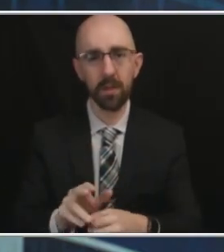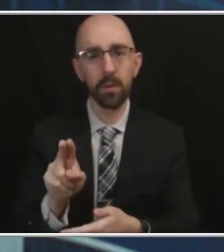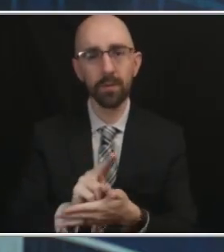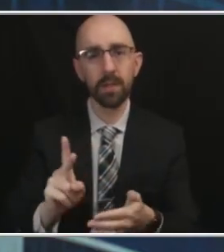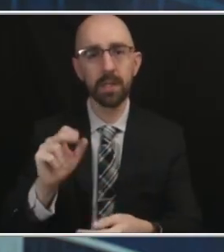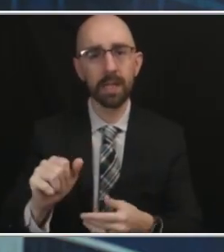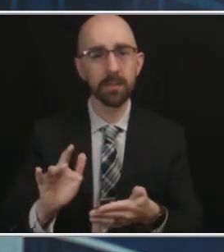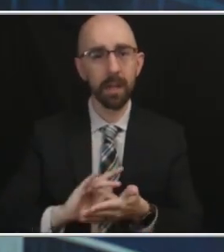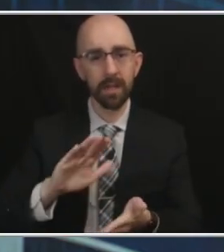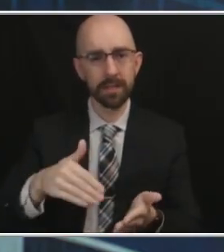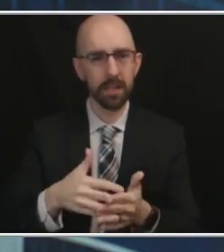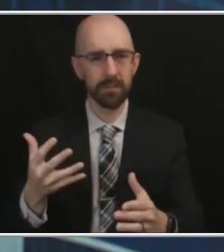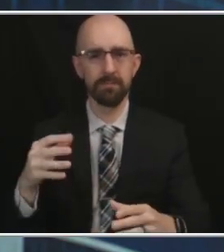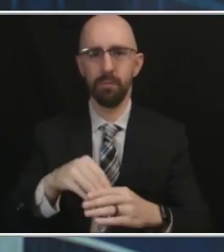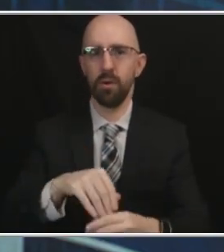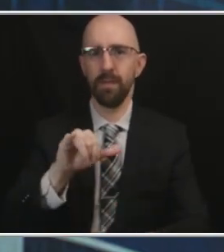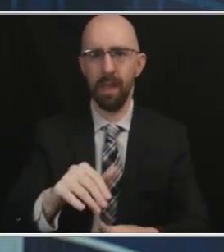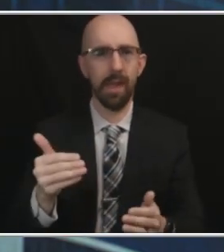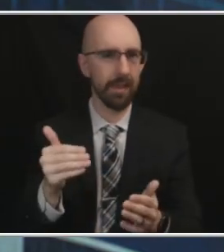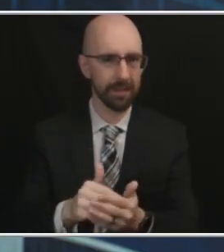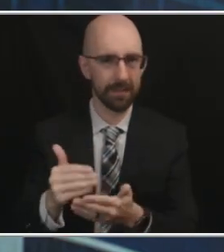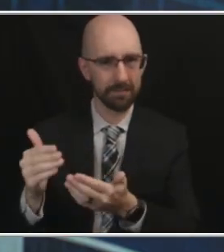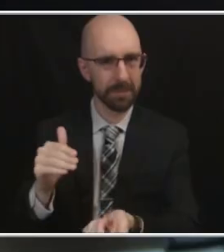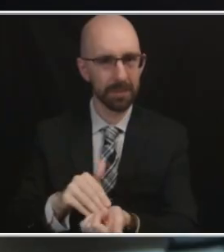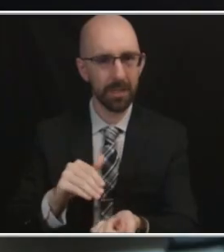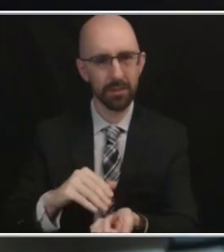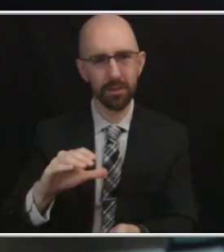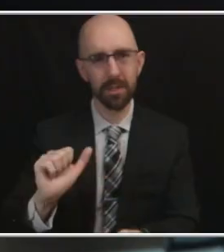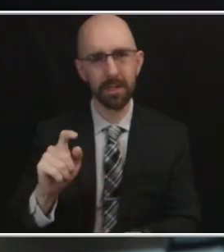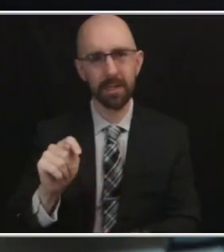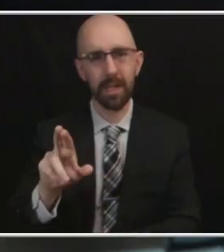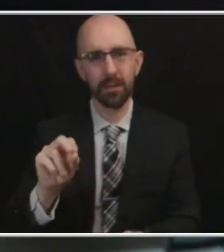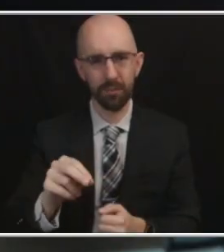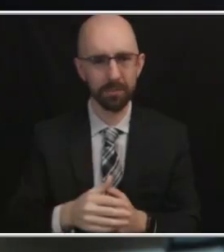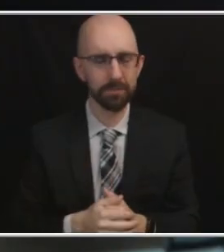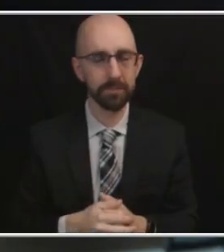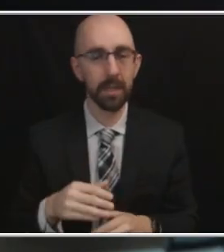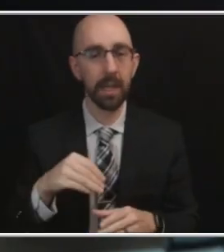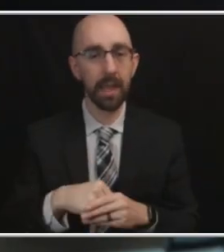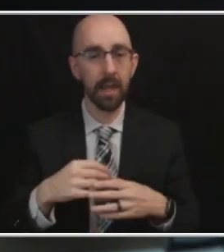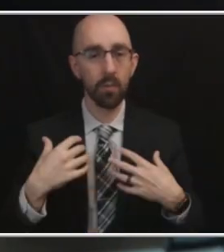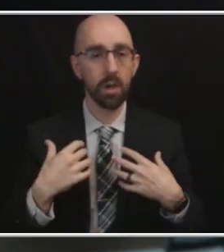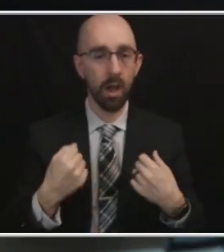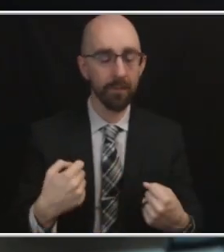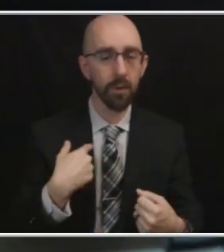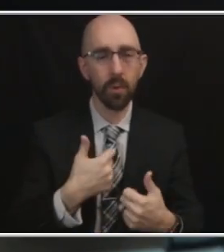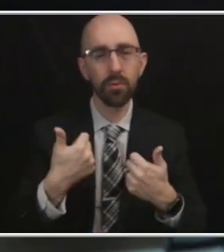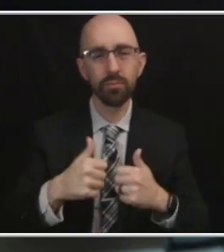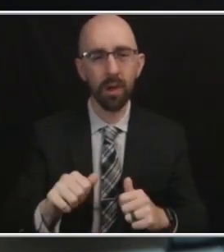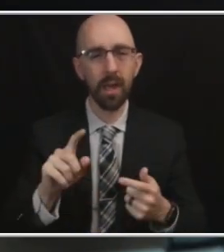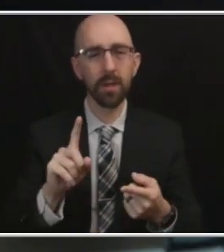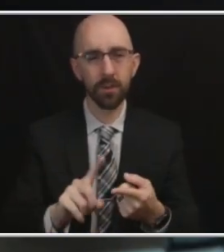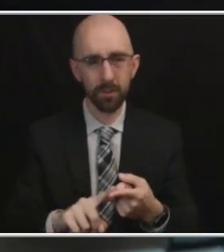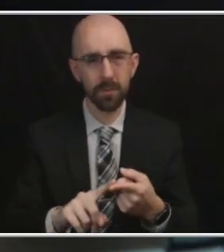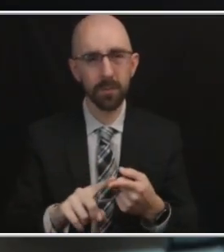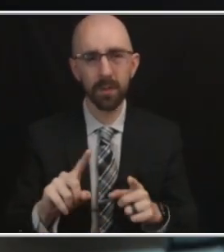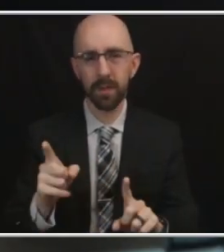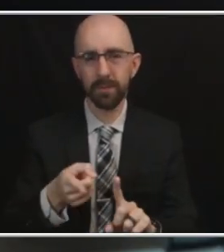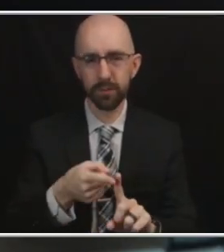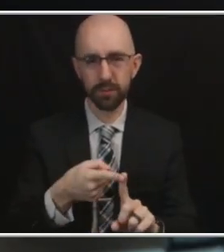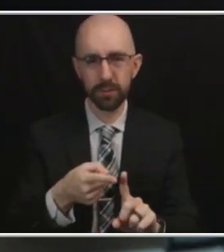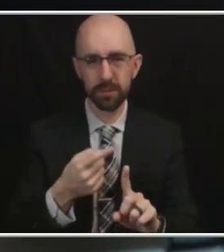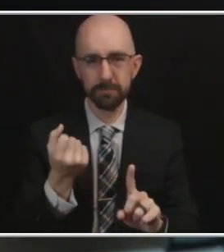is a part of that. Again, here is Dr. Mario Castro. In Recover, we are trying to first